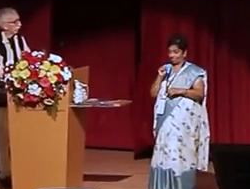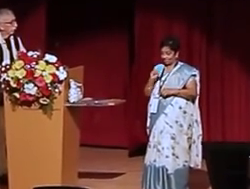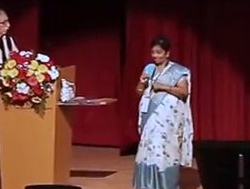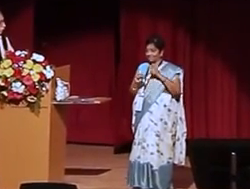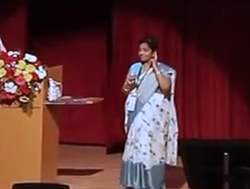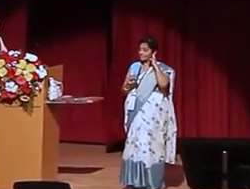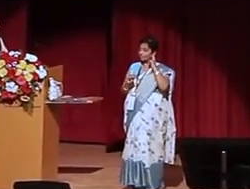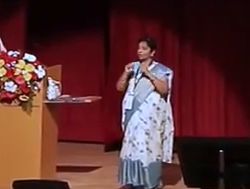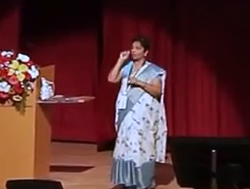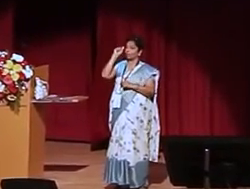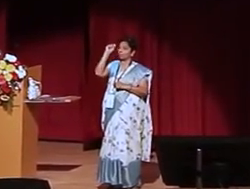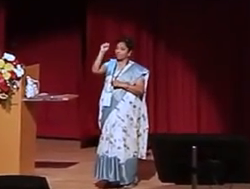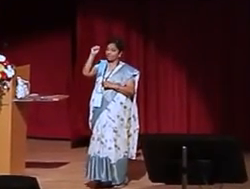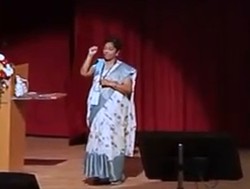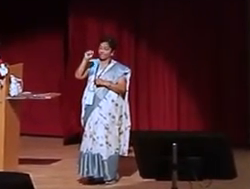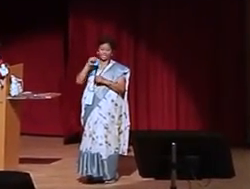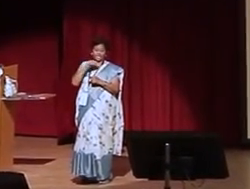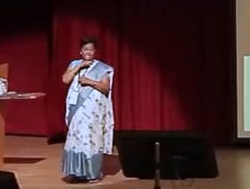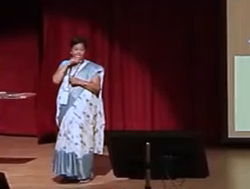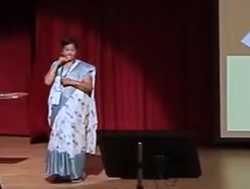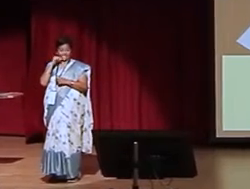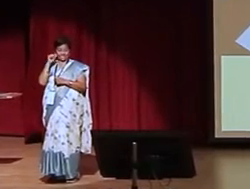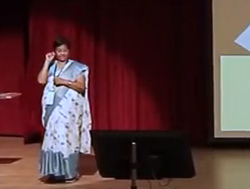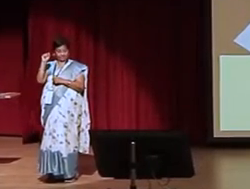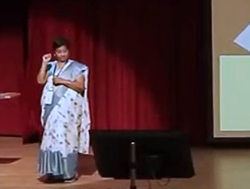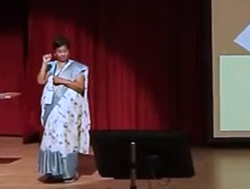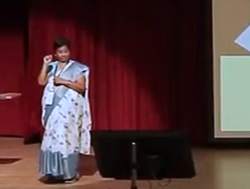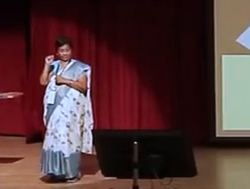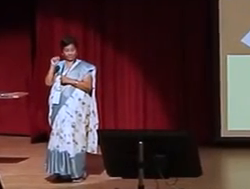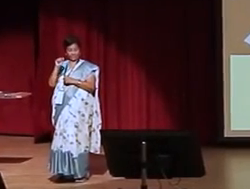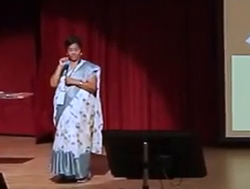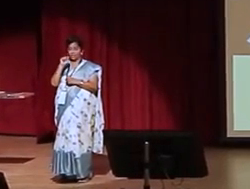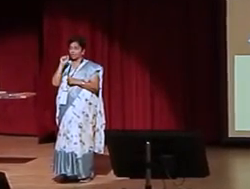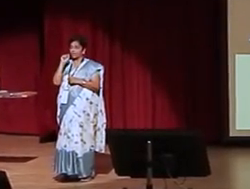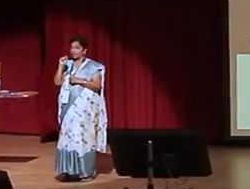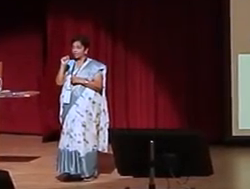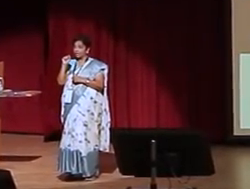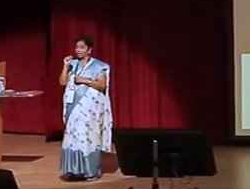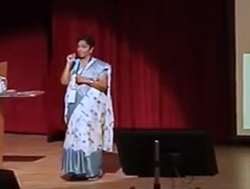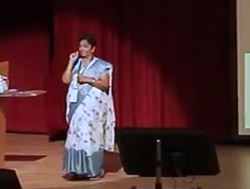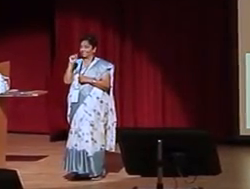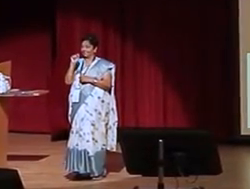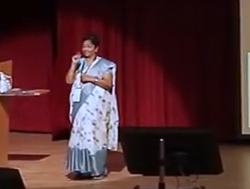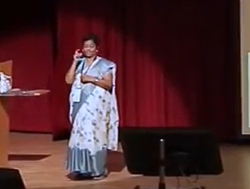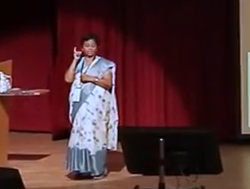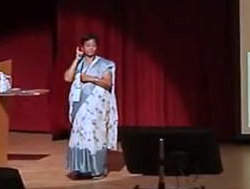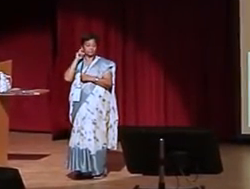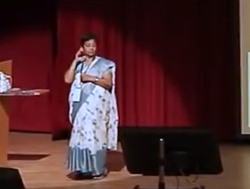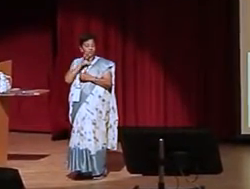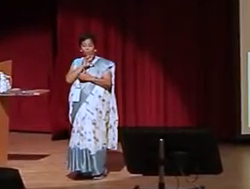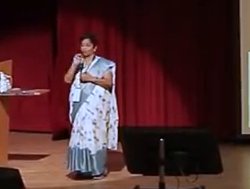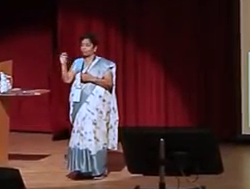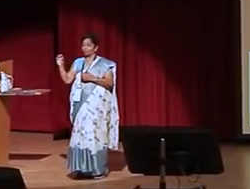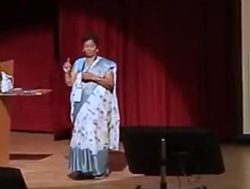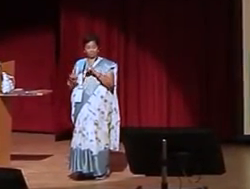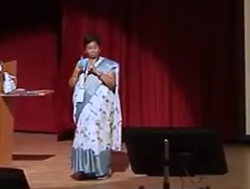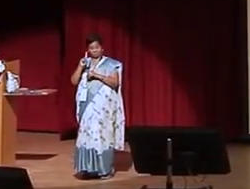Although smart pens are a great help, their big disadvantage is that they occupy